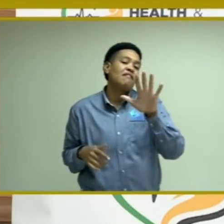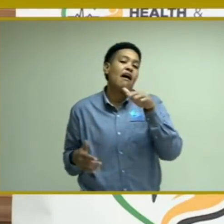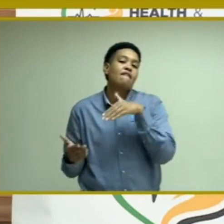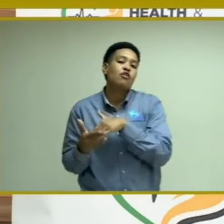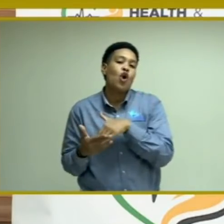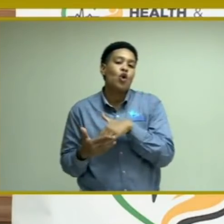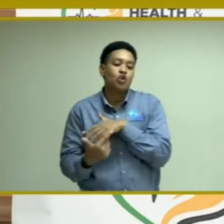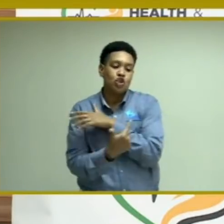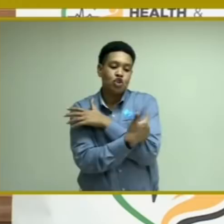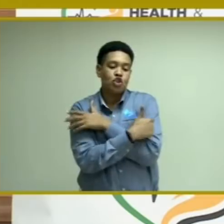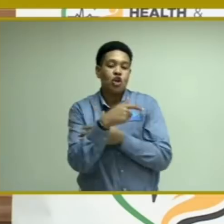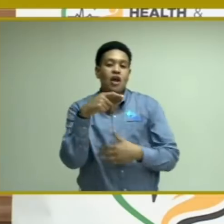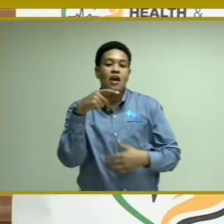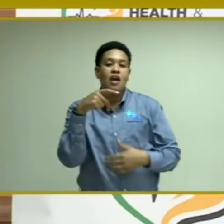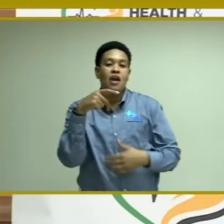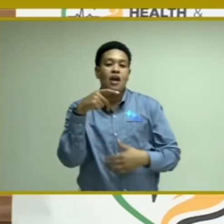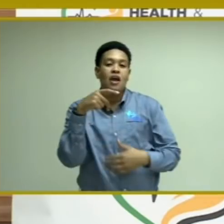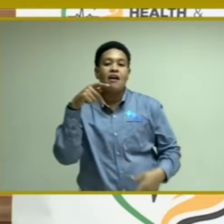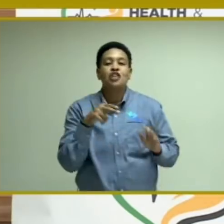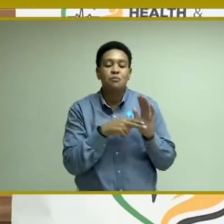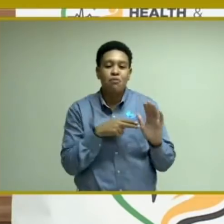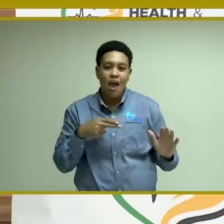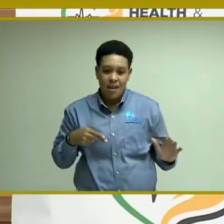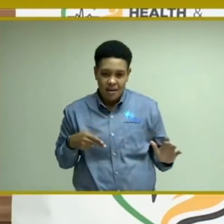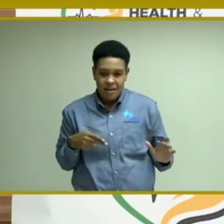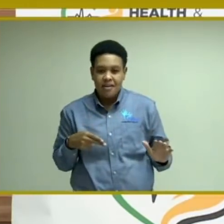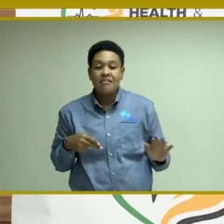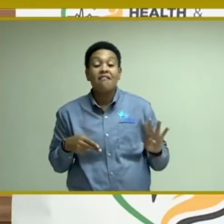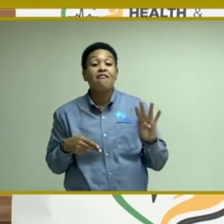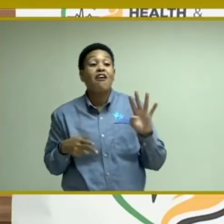145,000 doses of Pfizer vaccine,